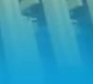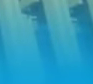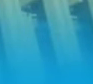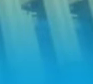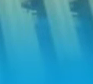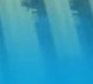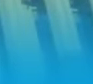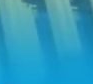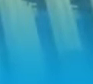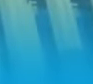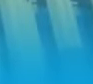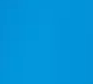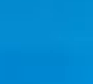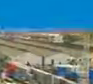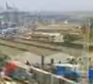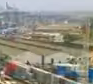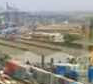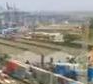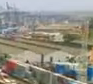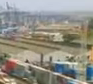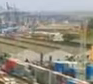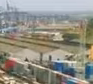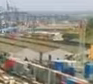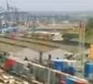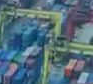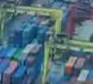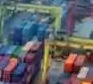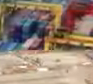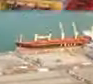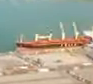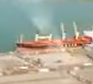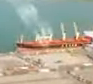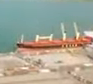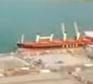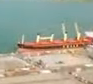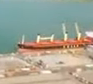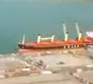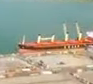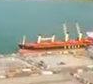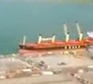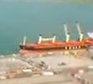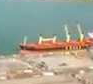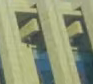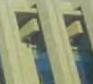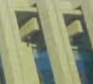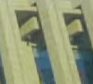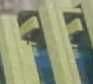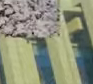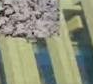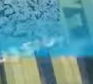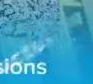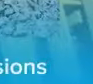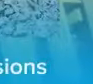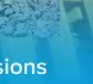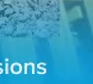the Julius Nyerere International Convention Center in Dar es Salaam, Tanzania. Come and explore new business and investment opportunities. Come